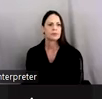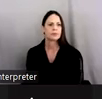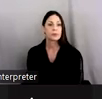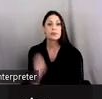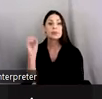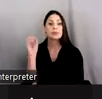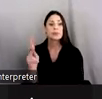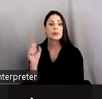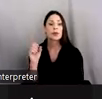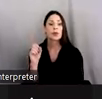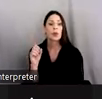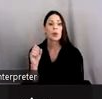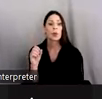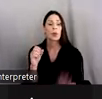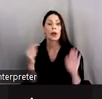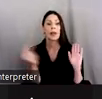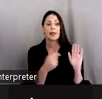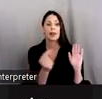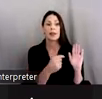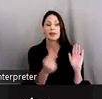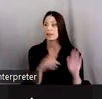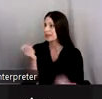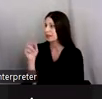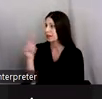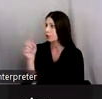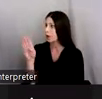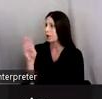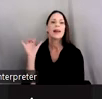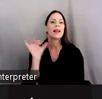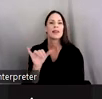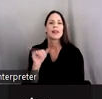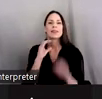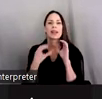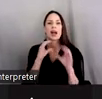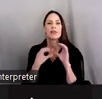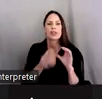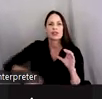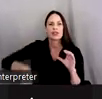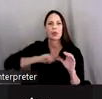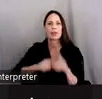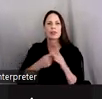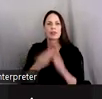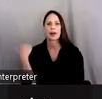Okay, so this one, Dr. Rubb, was the conversation we had started last session,